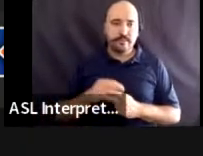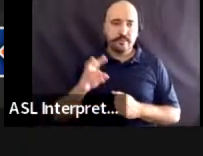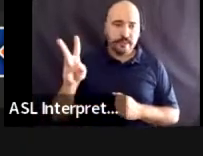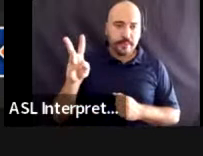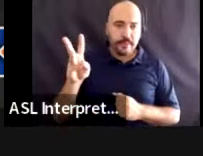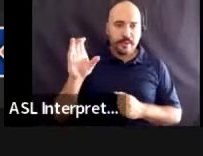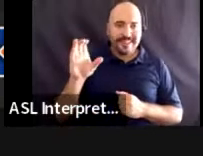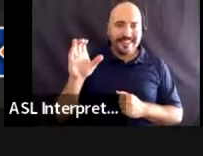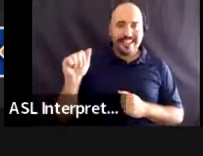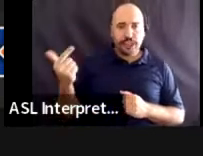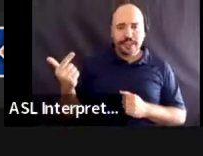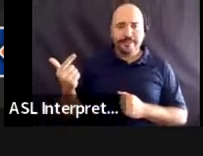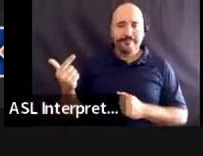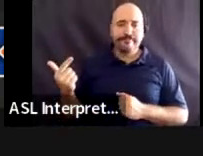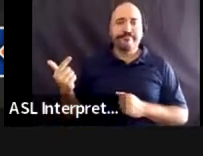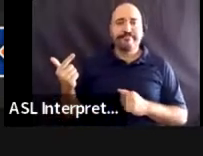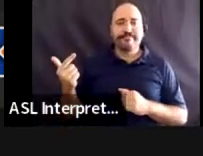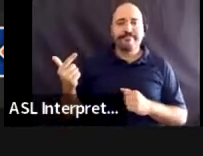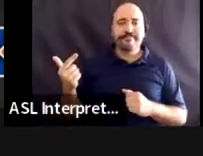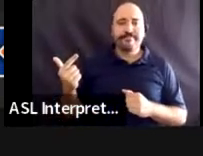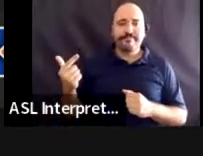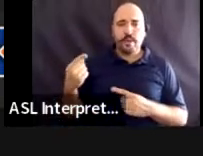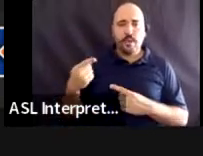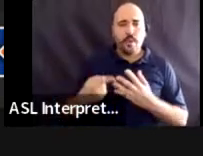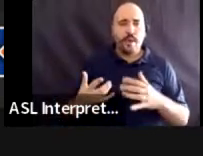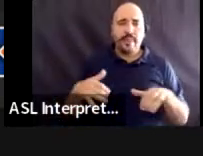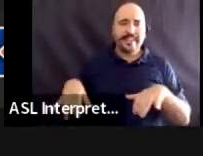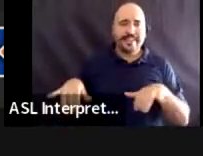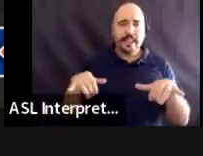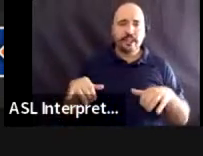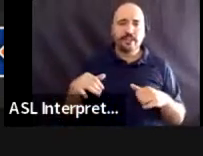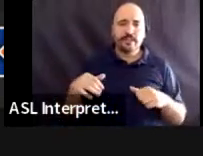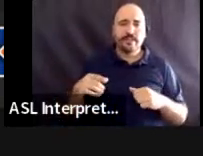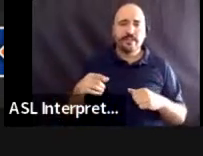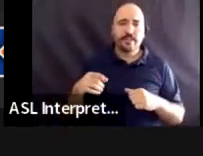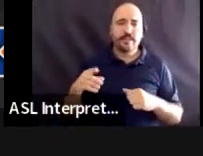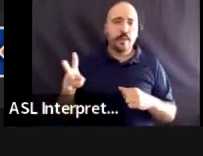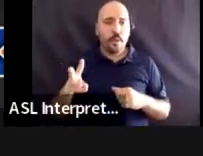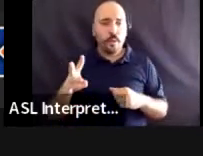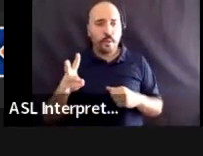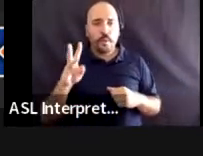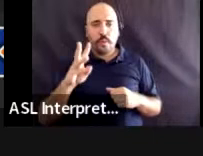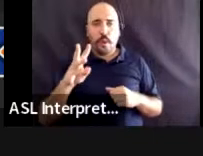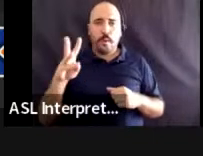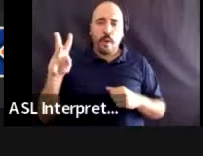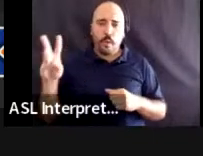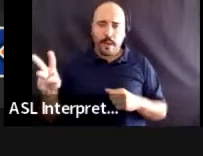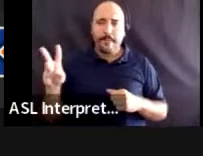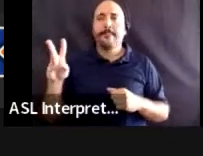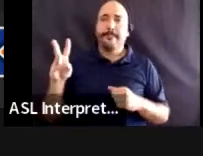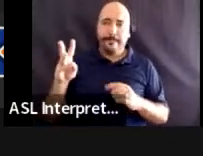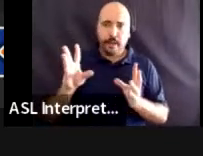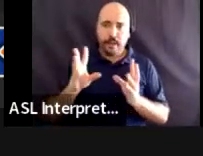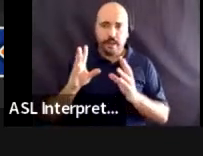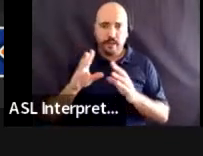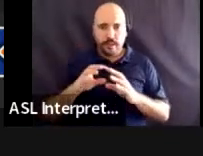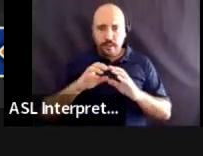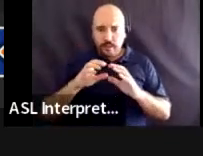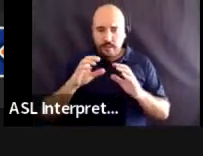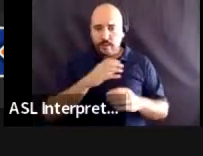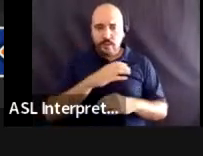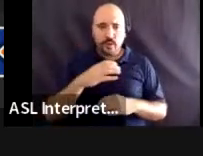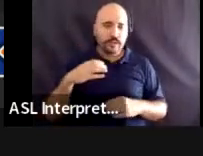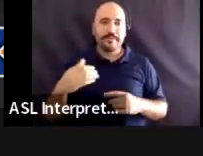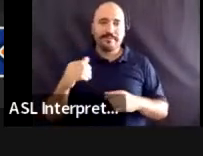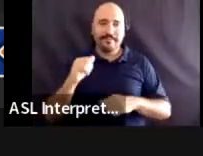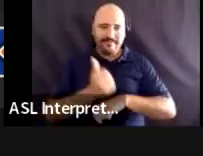WCAG, the standards. So the World Wide Web Consortium has created these standards.